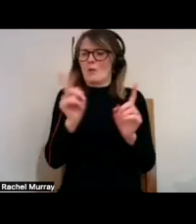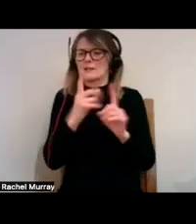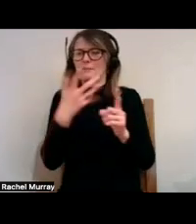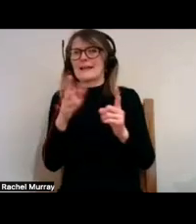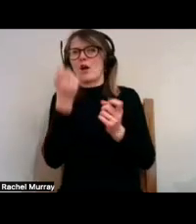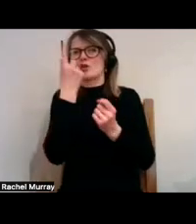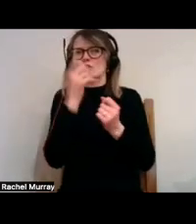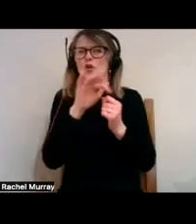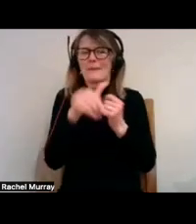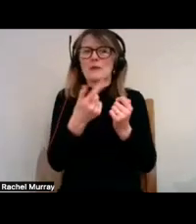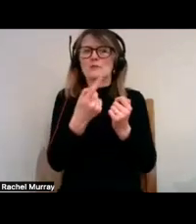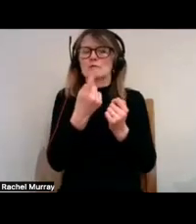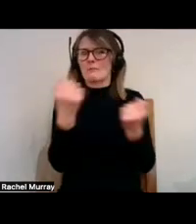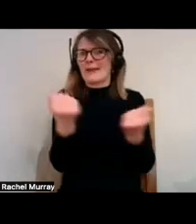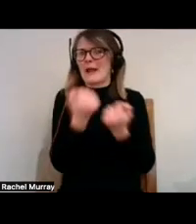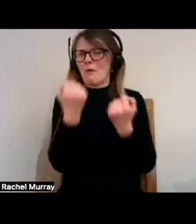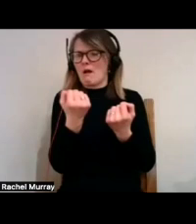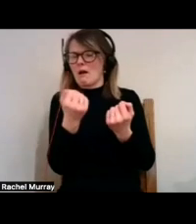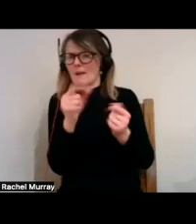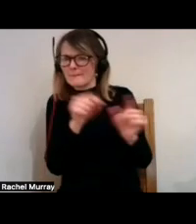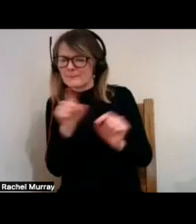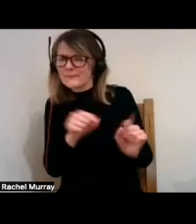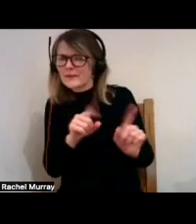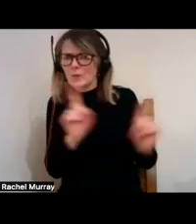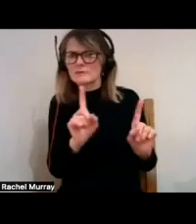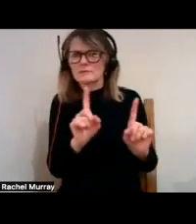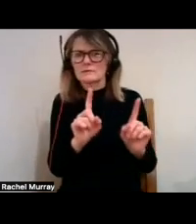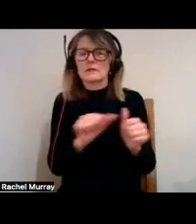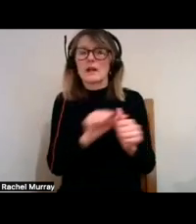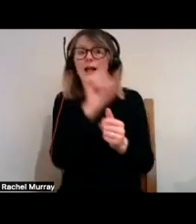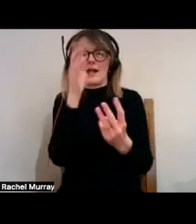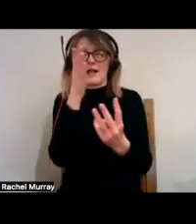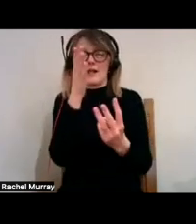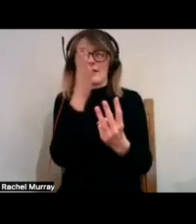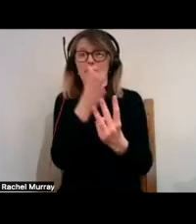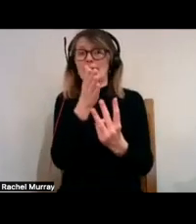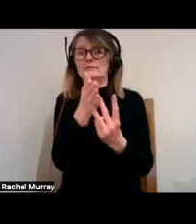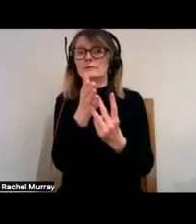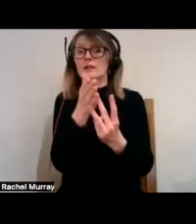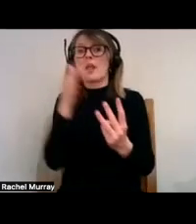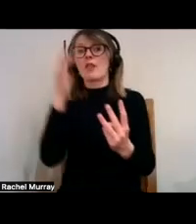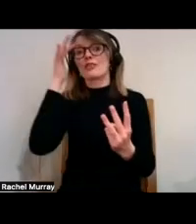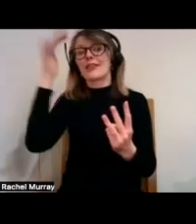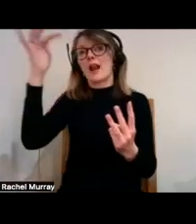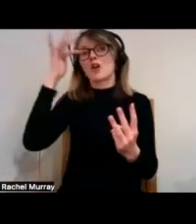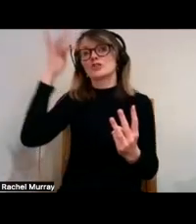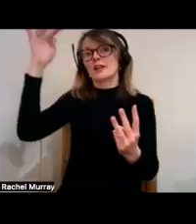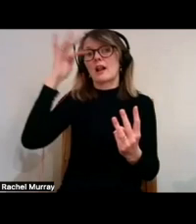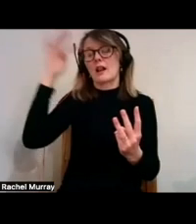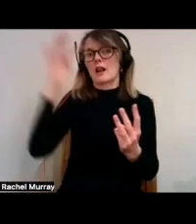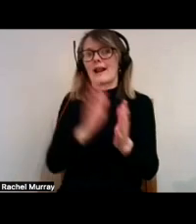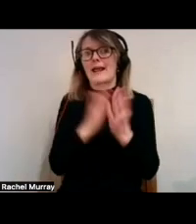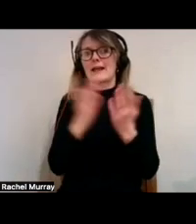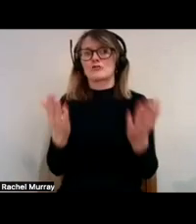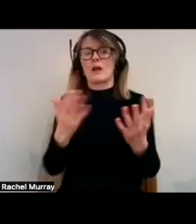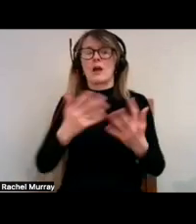I draw out of that? Then I wanted to look at theological literature, and there was a vast amount